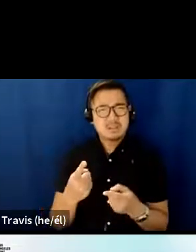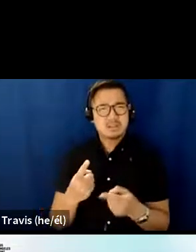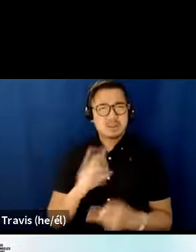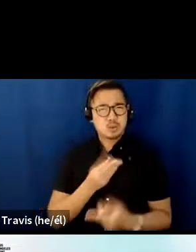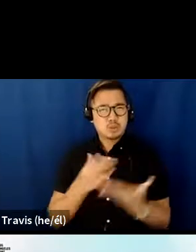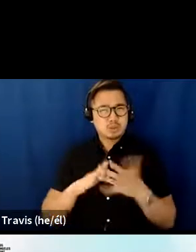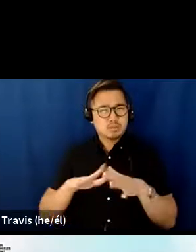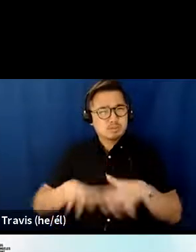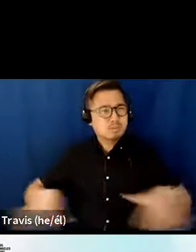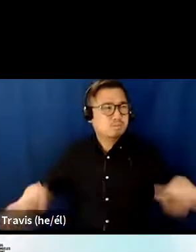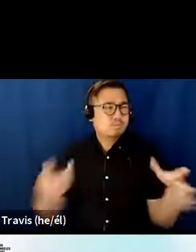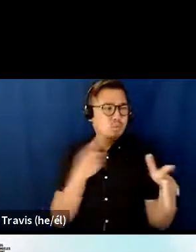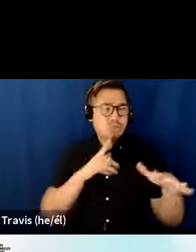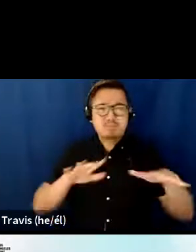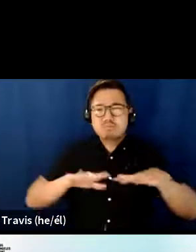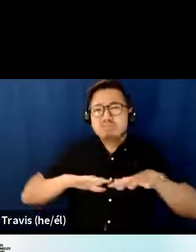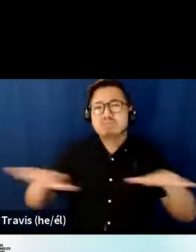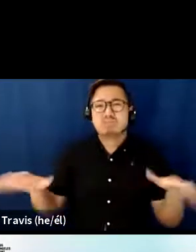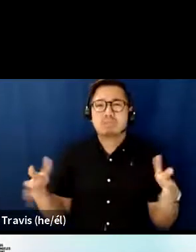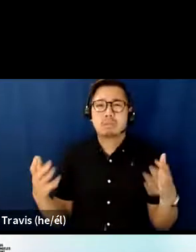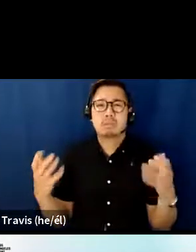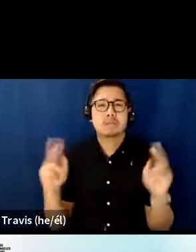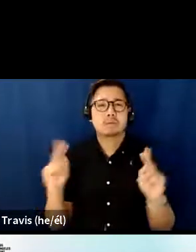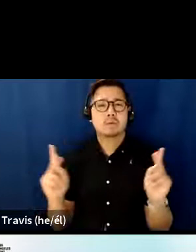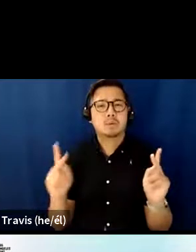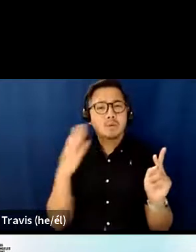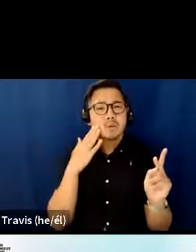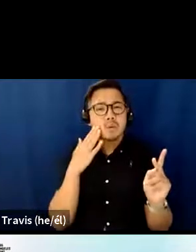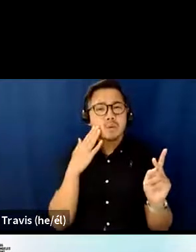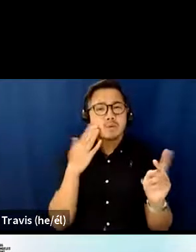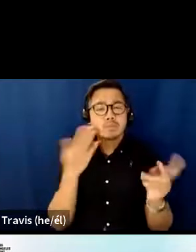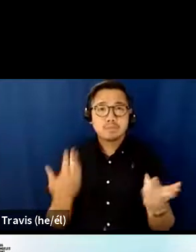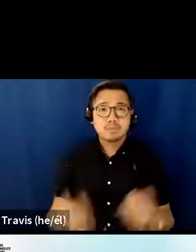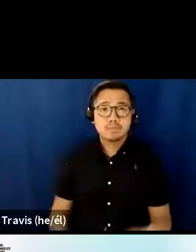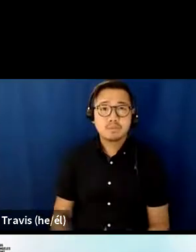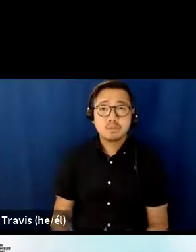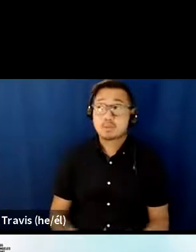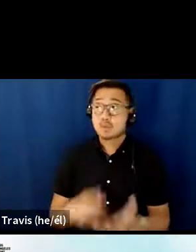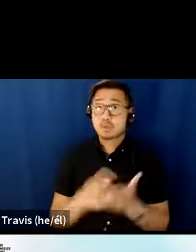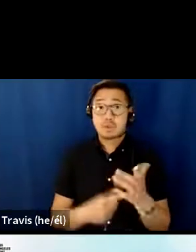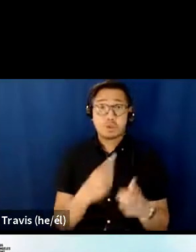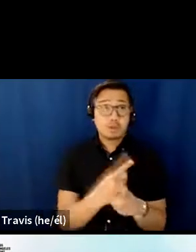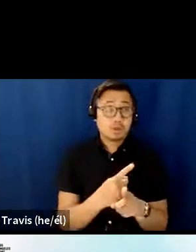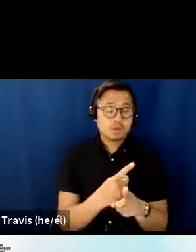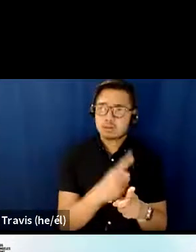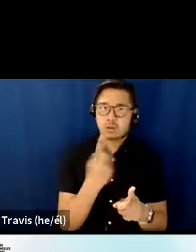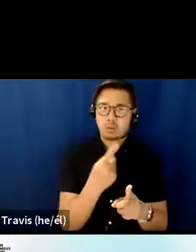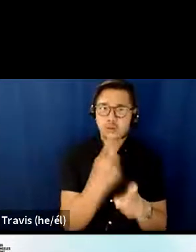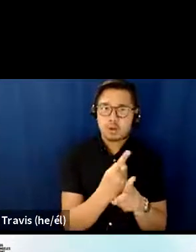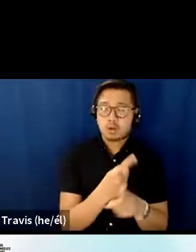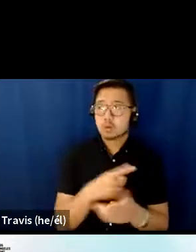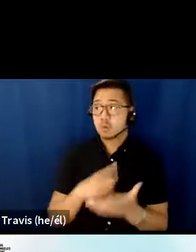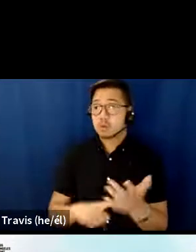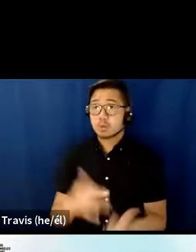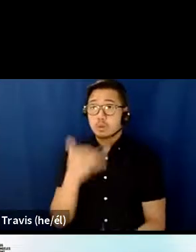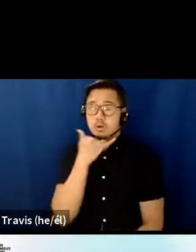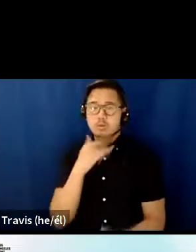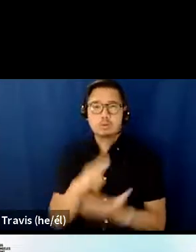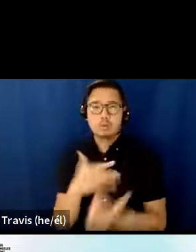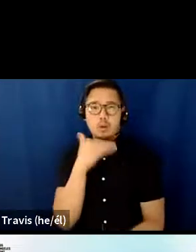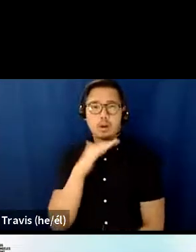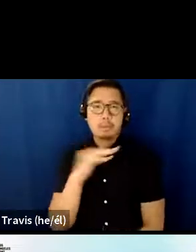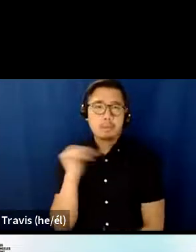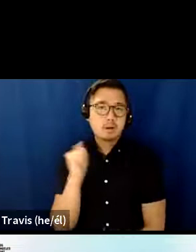know of, and so many people that know what was right is right. Was wrong is wrong, period. And so